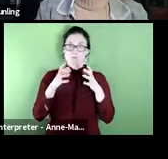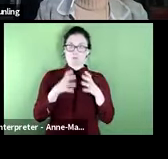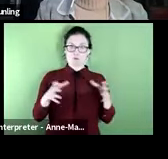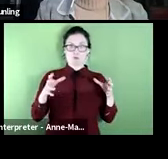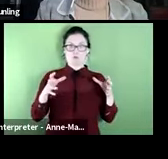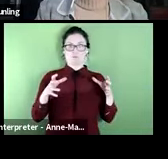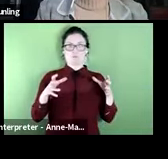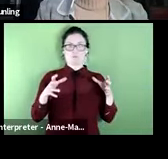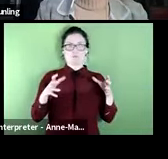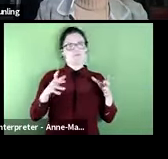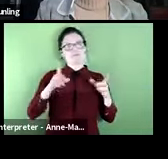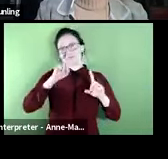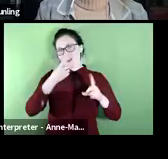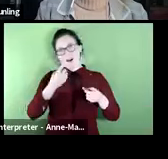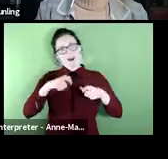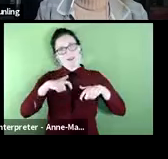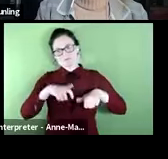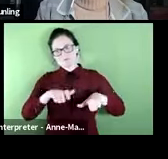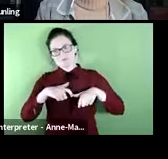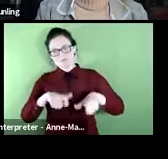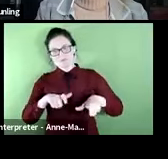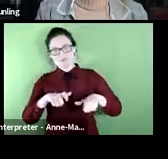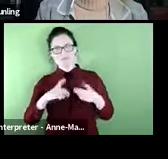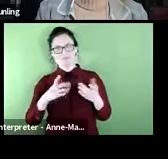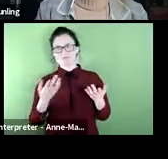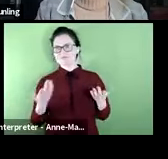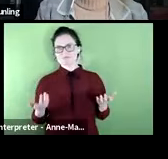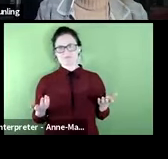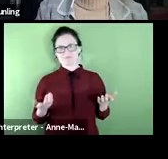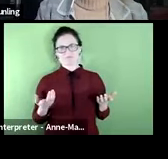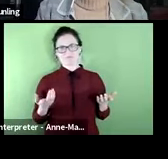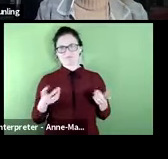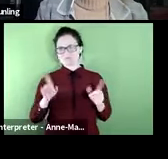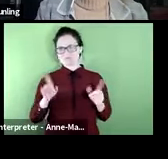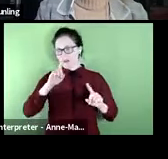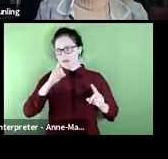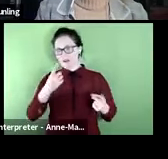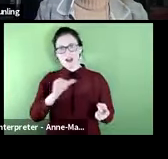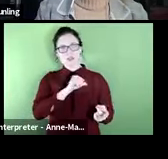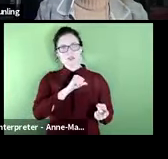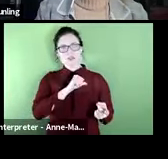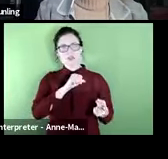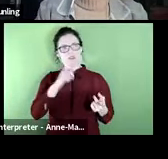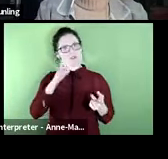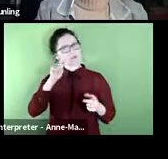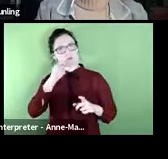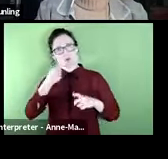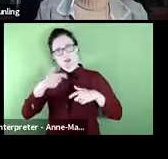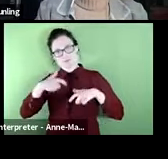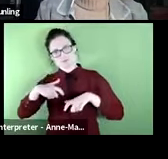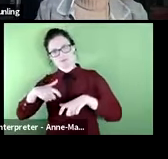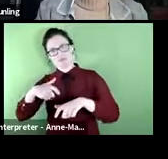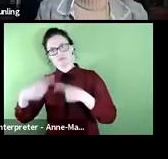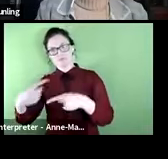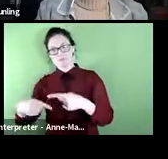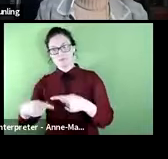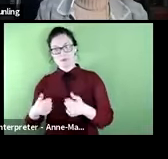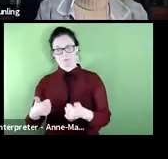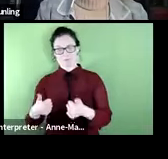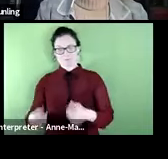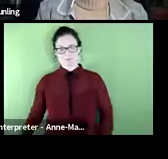it's not sustainable, and we shouldn't necessarily assume these trends are going to be enduring ones?